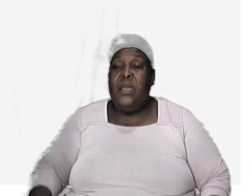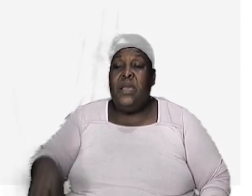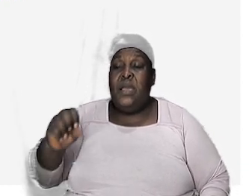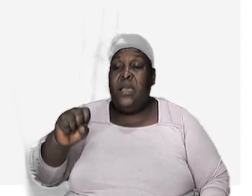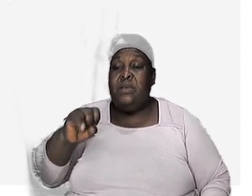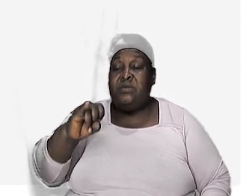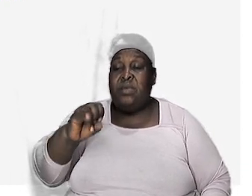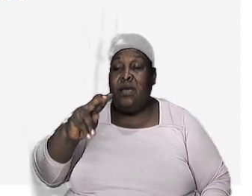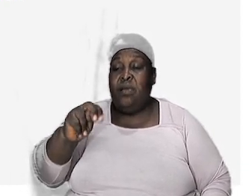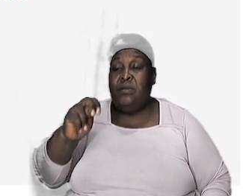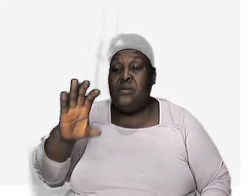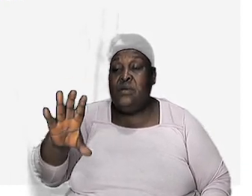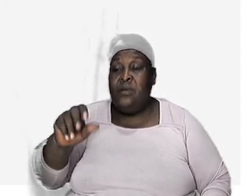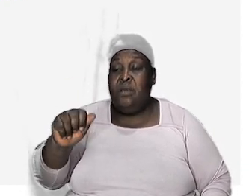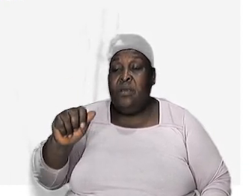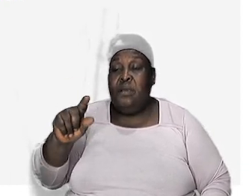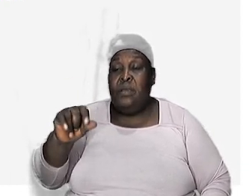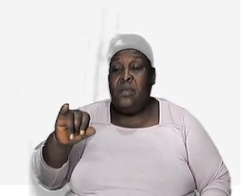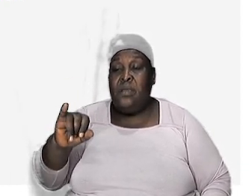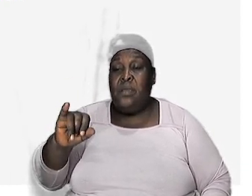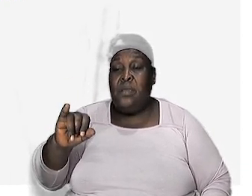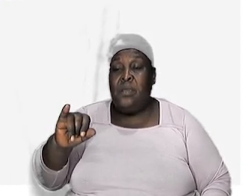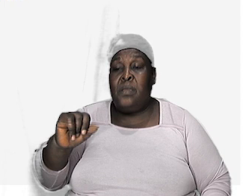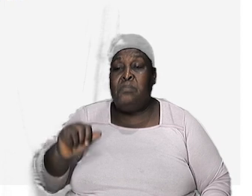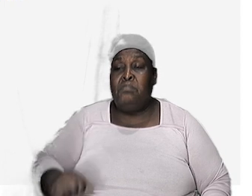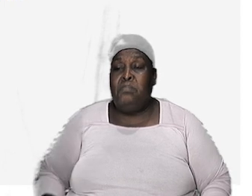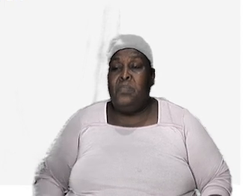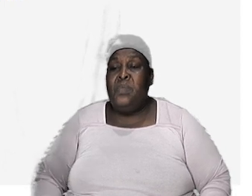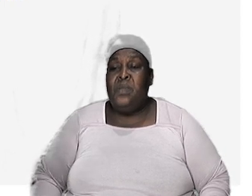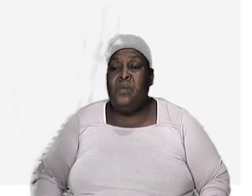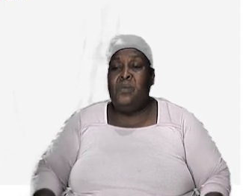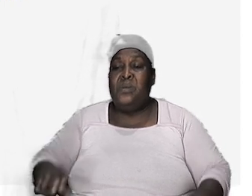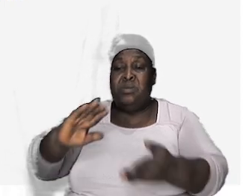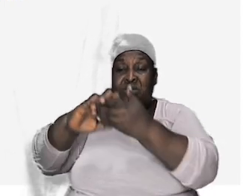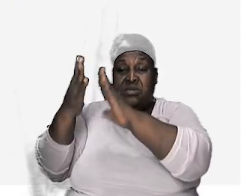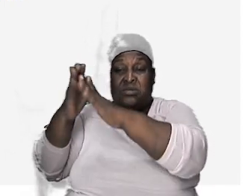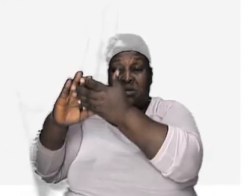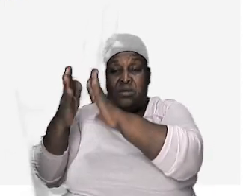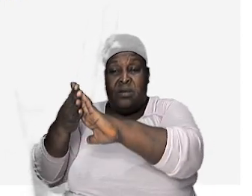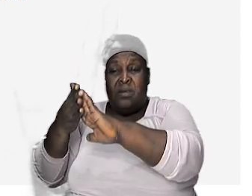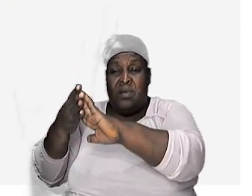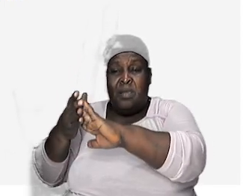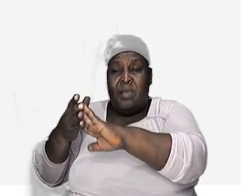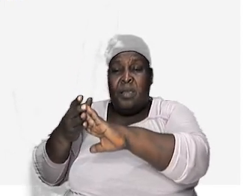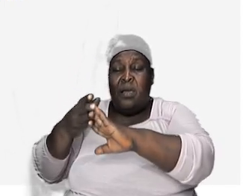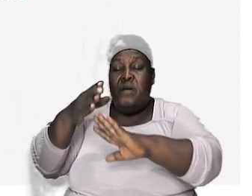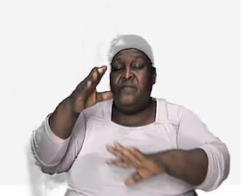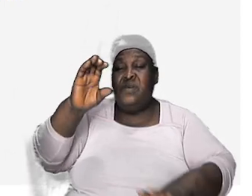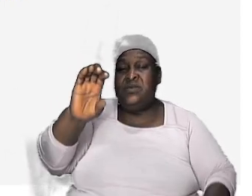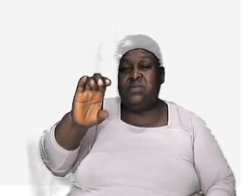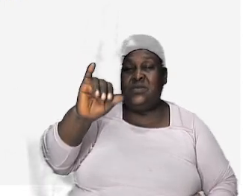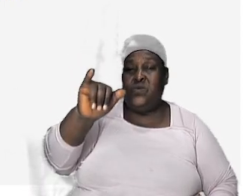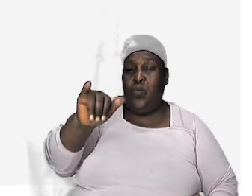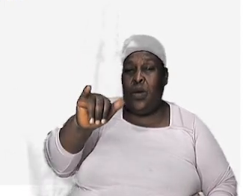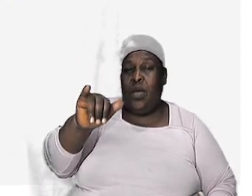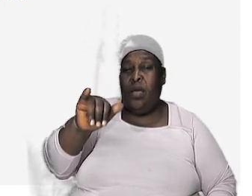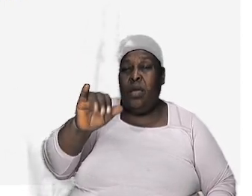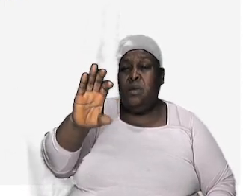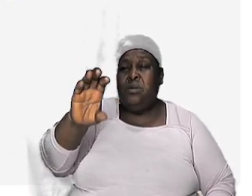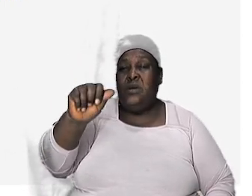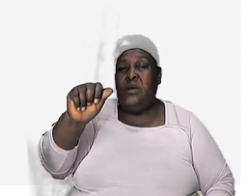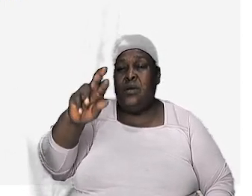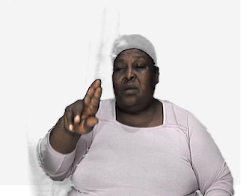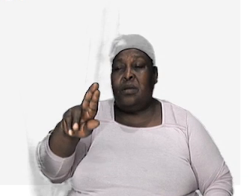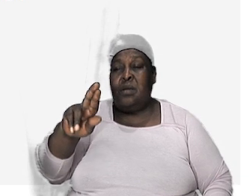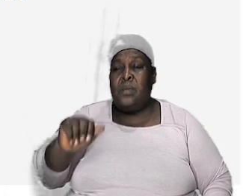an ancient, was the city of Sychar was what we call ancient